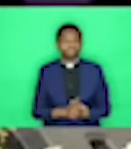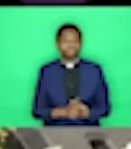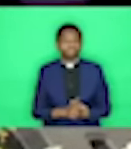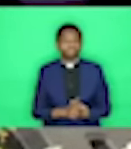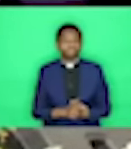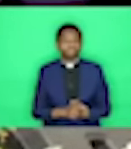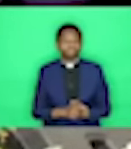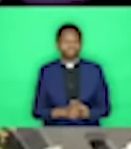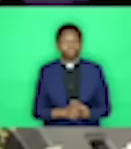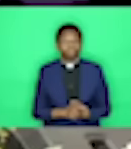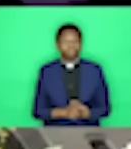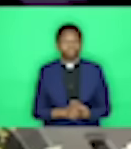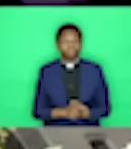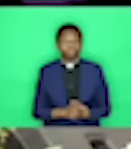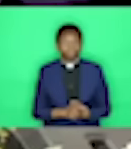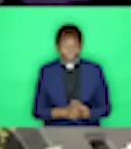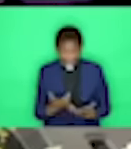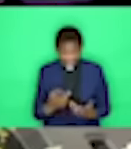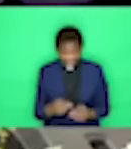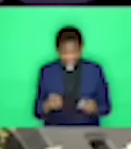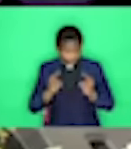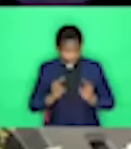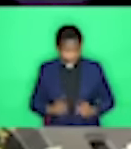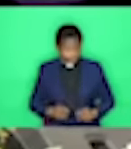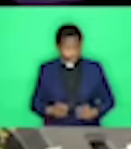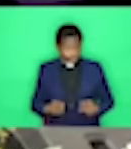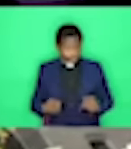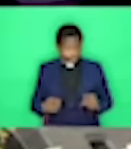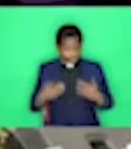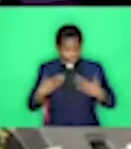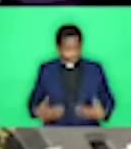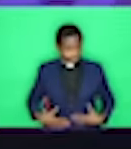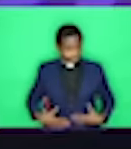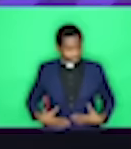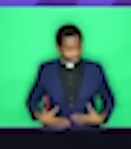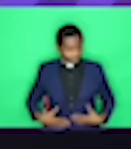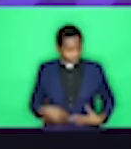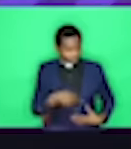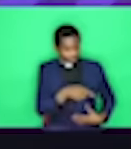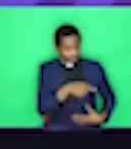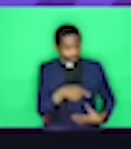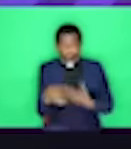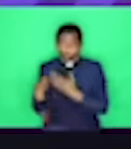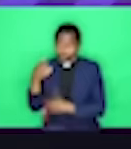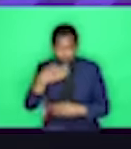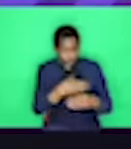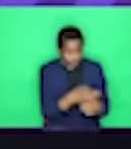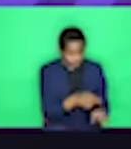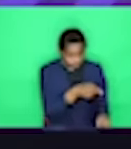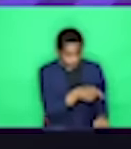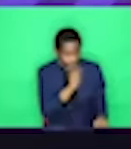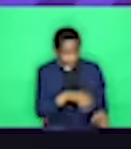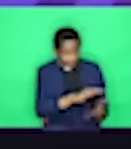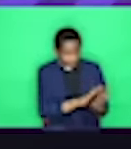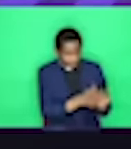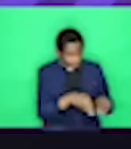You see, the human being was created to be a manager. Genesis